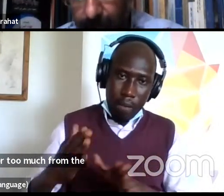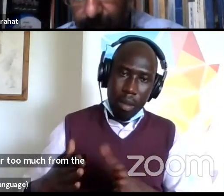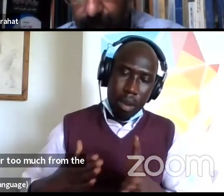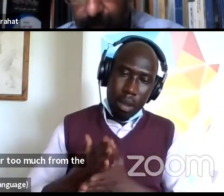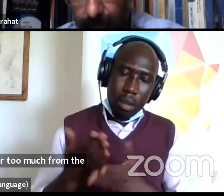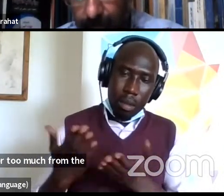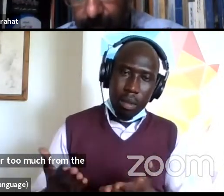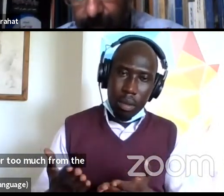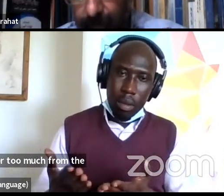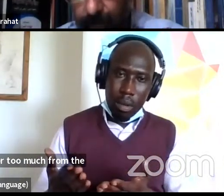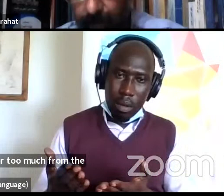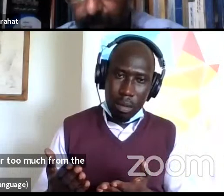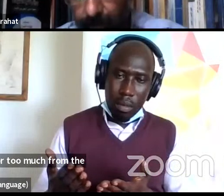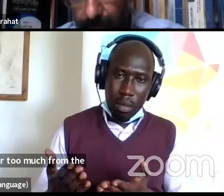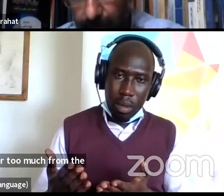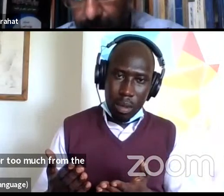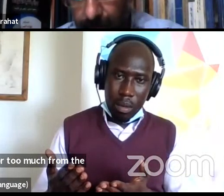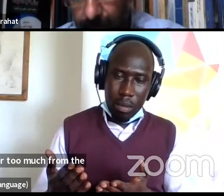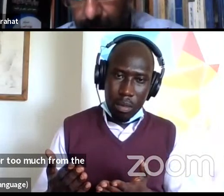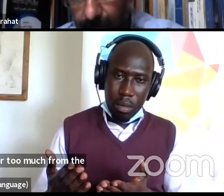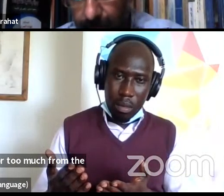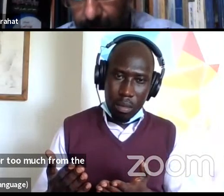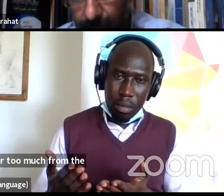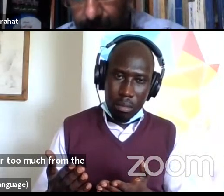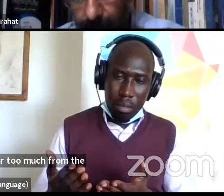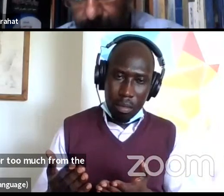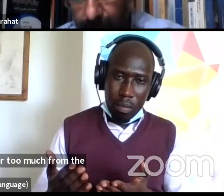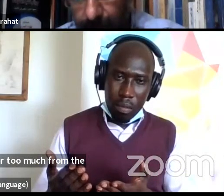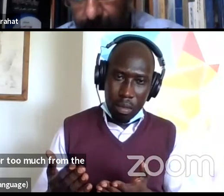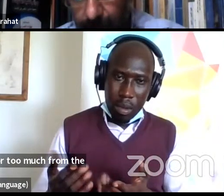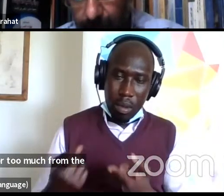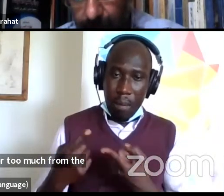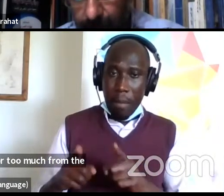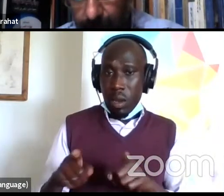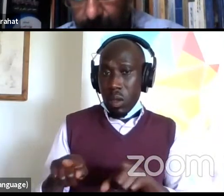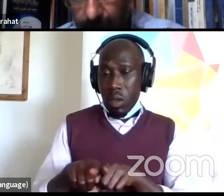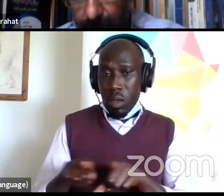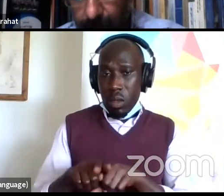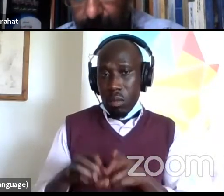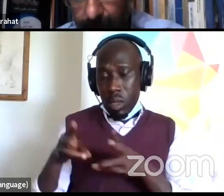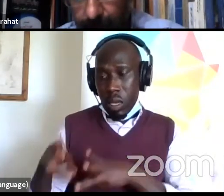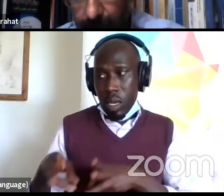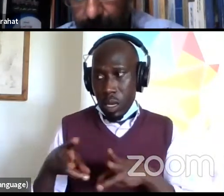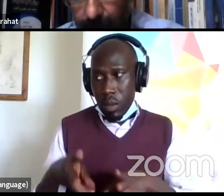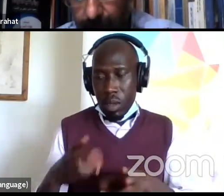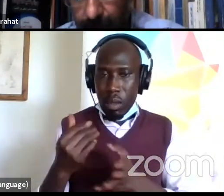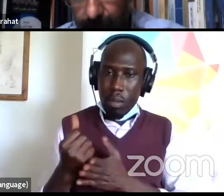dictatorship pre-2011. But also in a way because